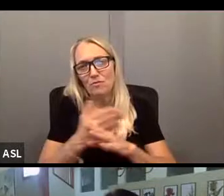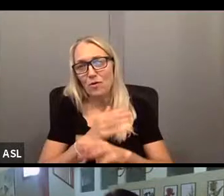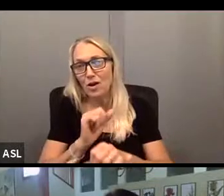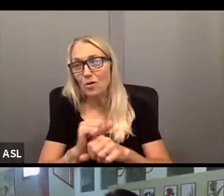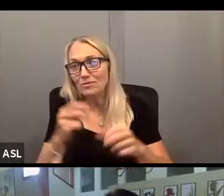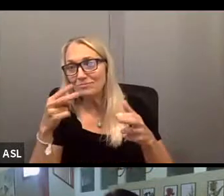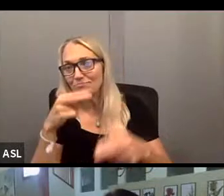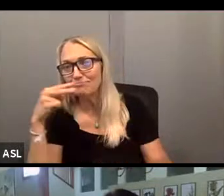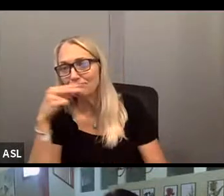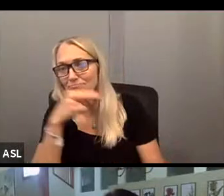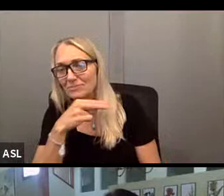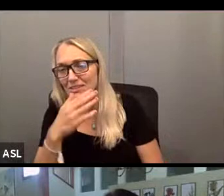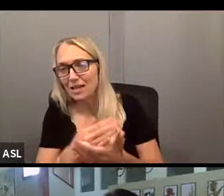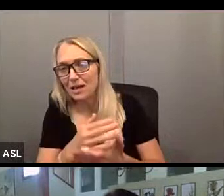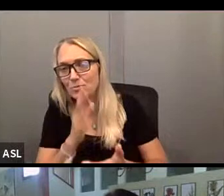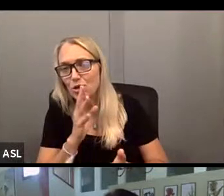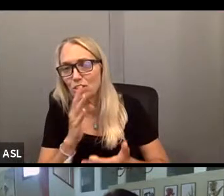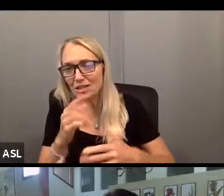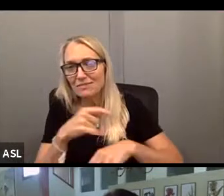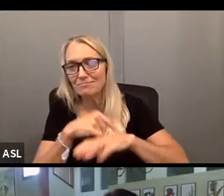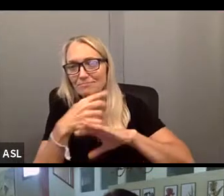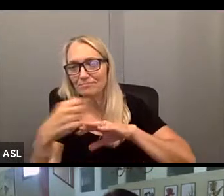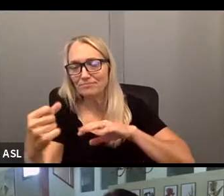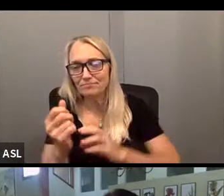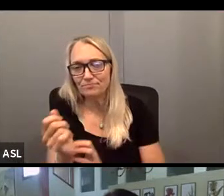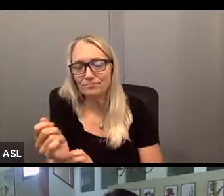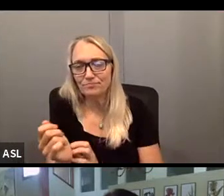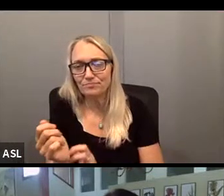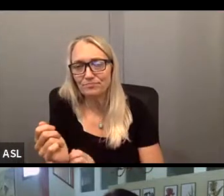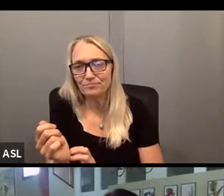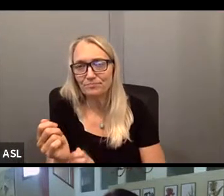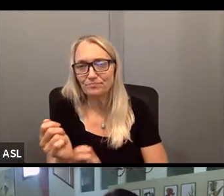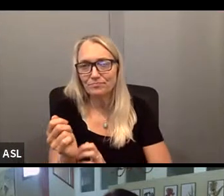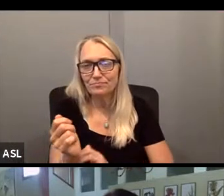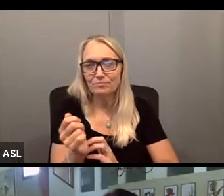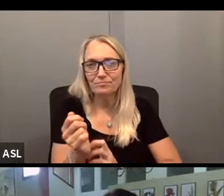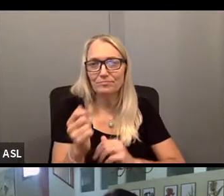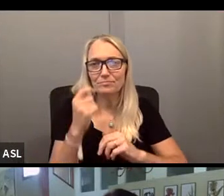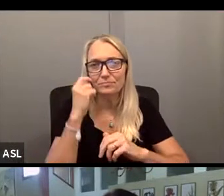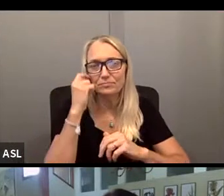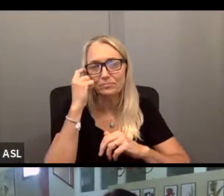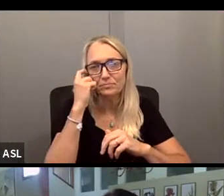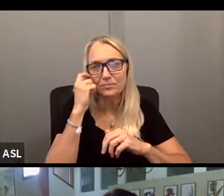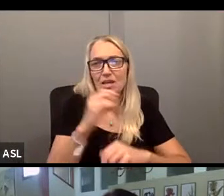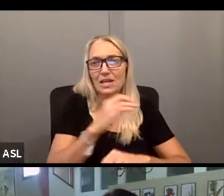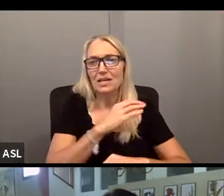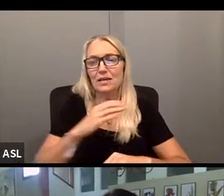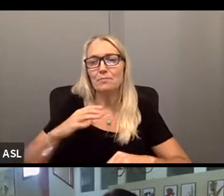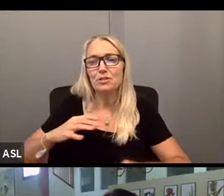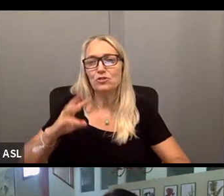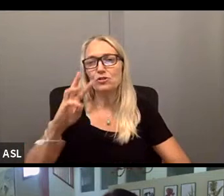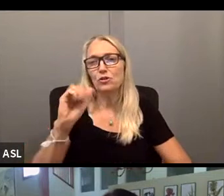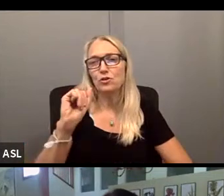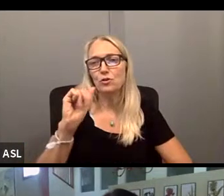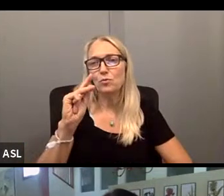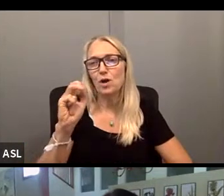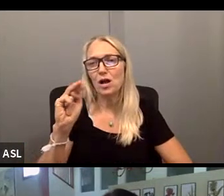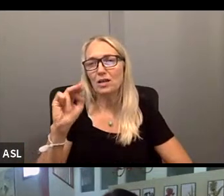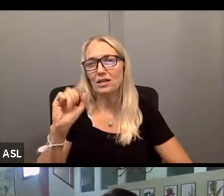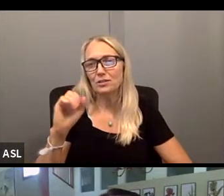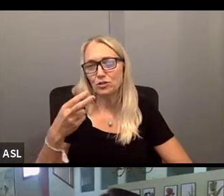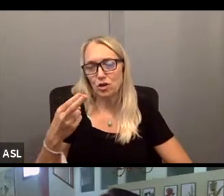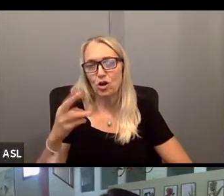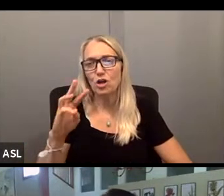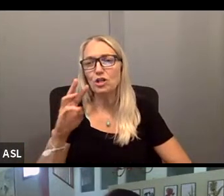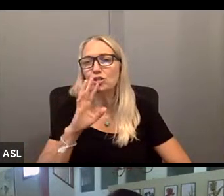Thank you. And so Commissioner Walkinshaw also made reference to your testimony. Lisa,